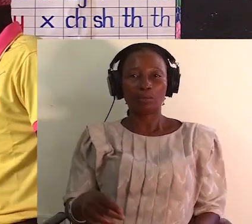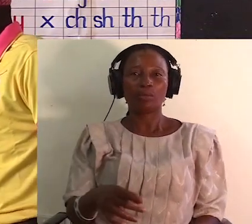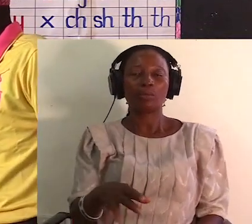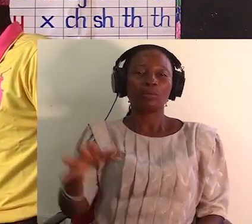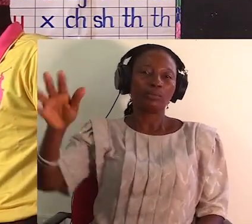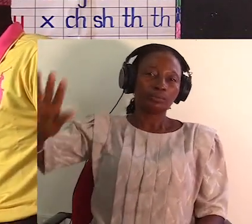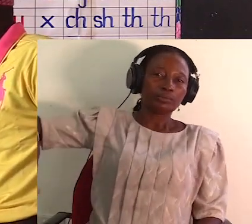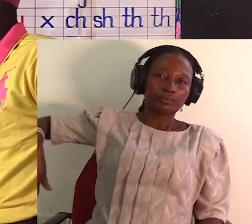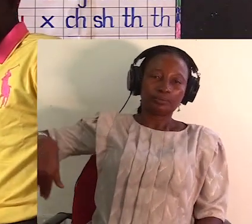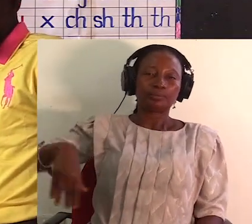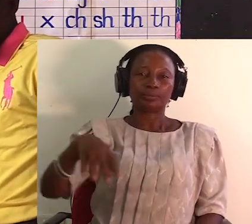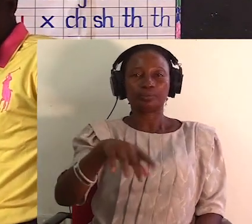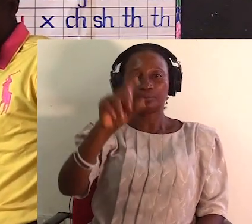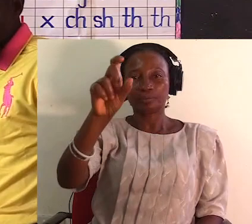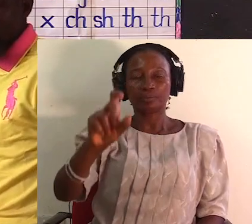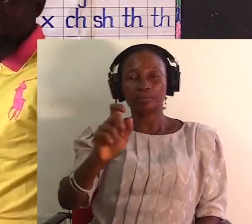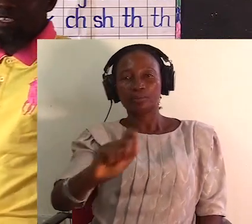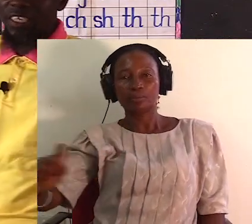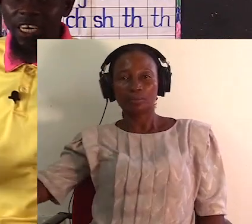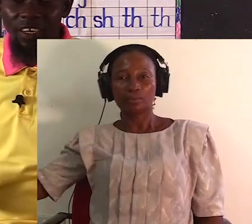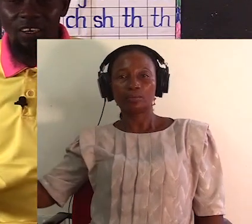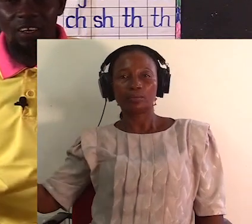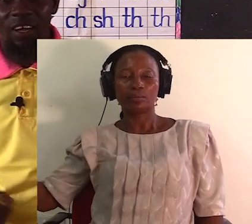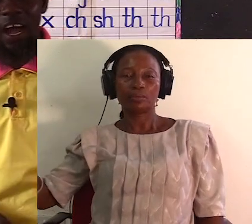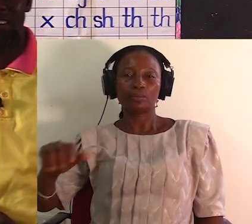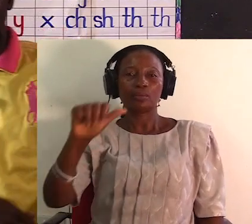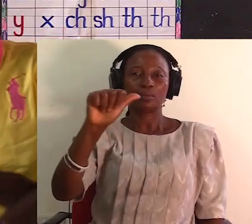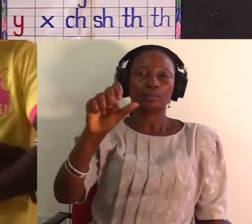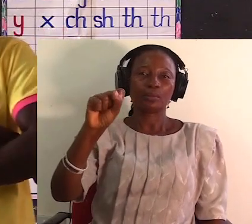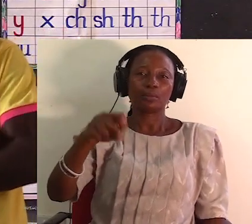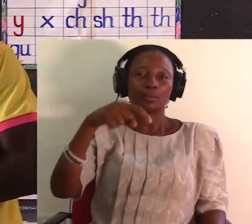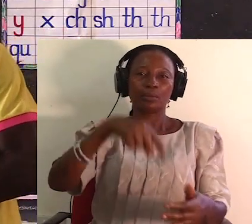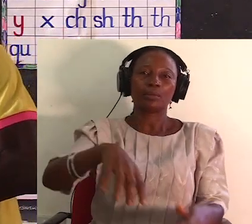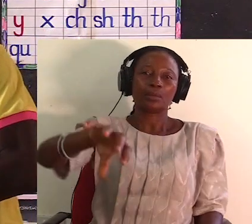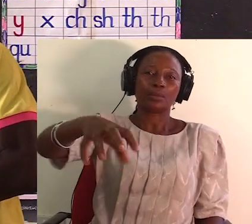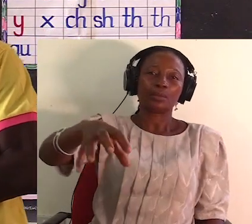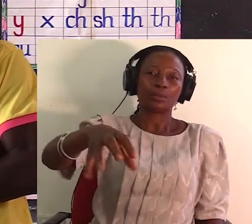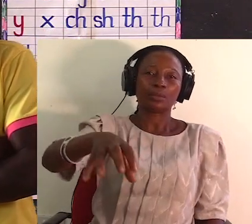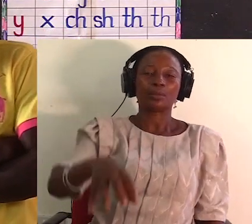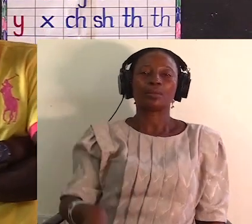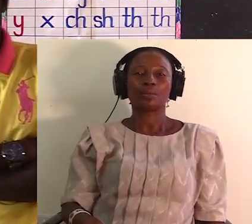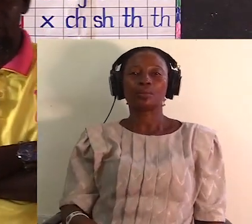And then the last one, write T, as in tap.